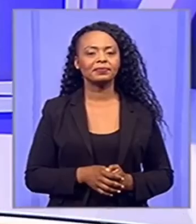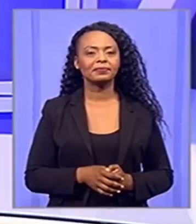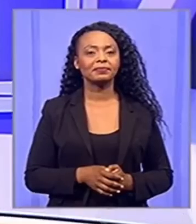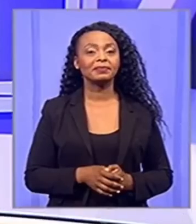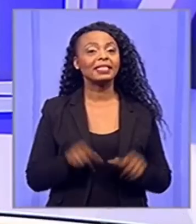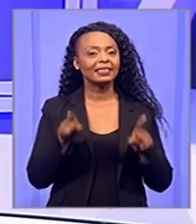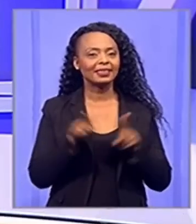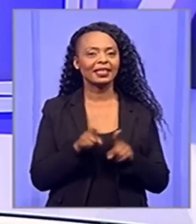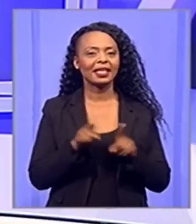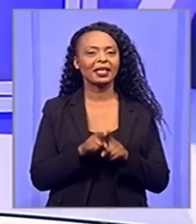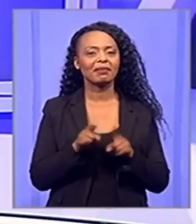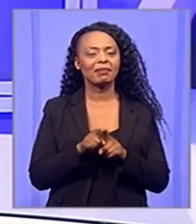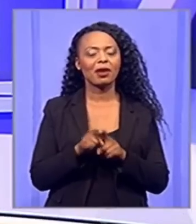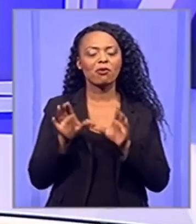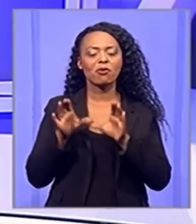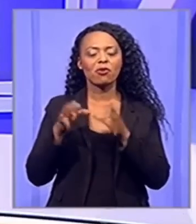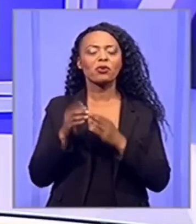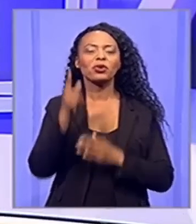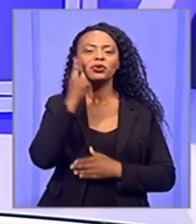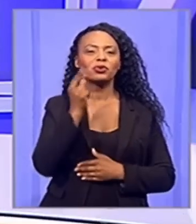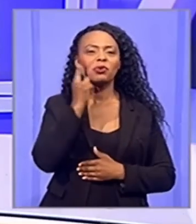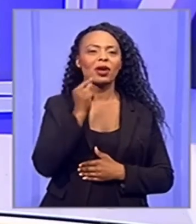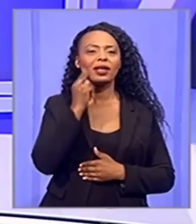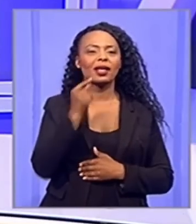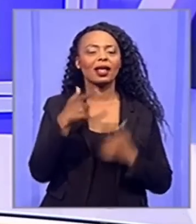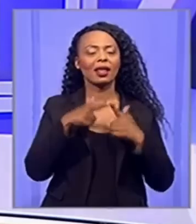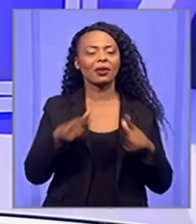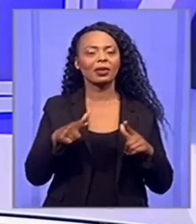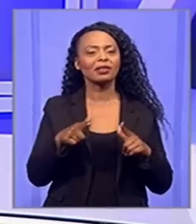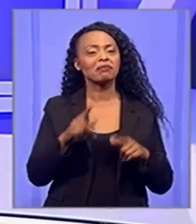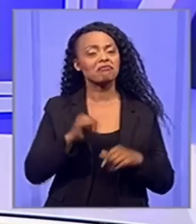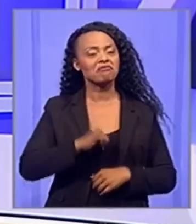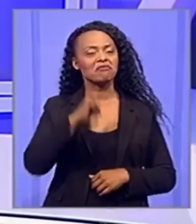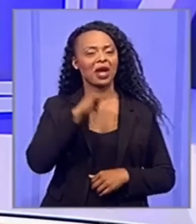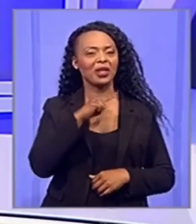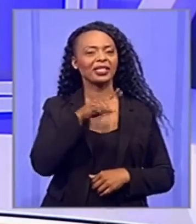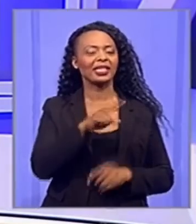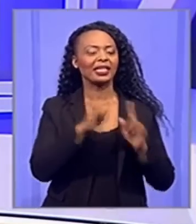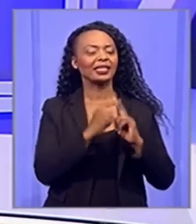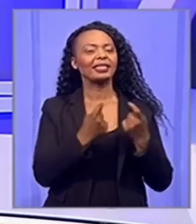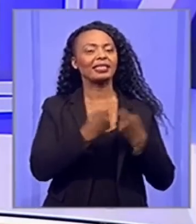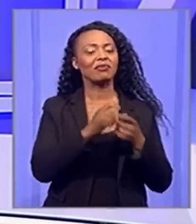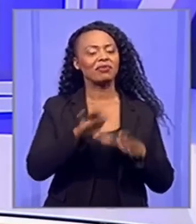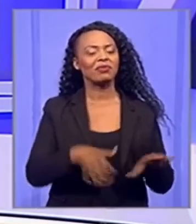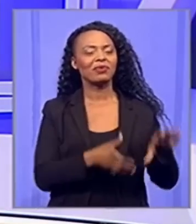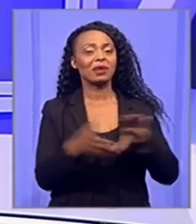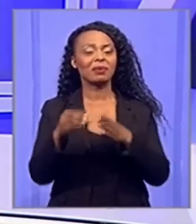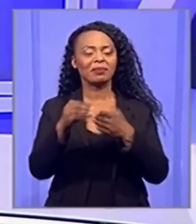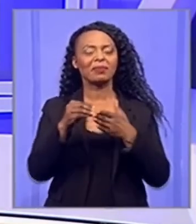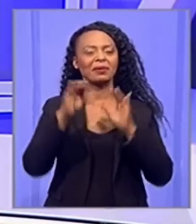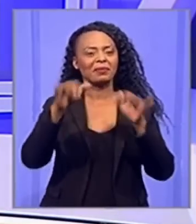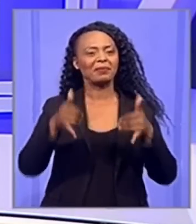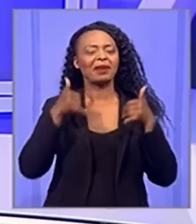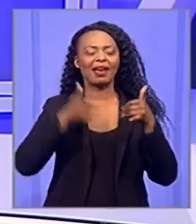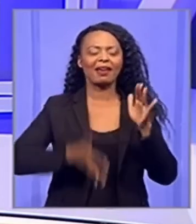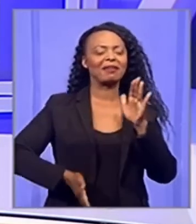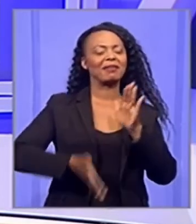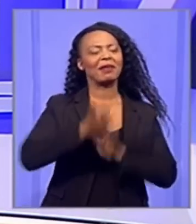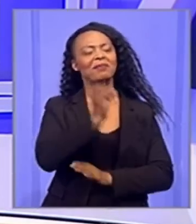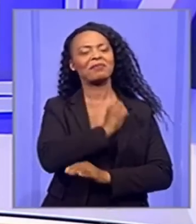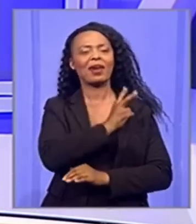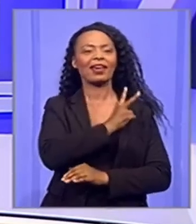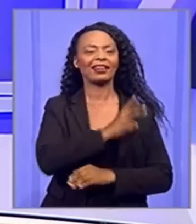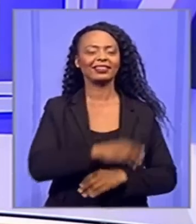Le rona re le ba dikgang tsa Setswana ra re motlotlo ka setlhopha re solofela ba tla bua le sejana seo a re ye Bokke.